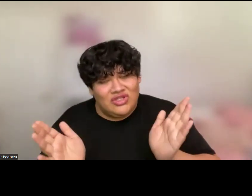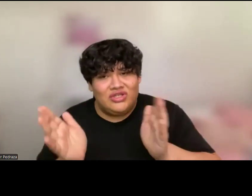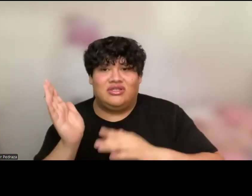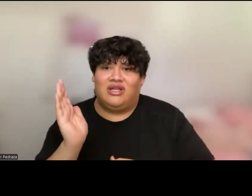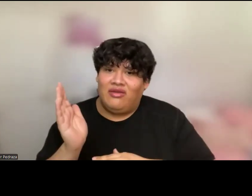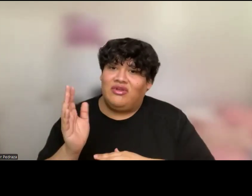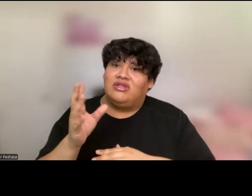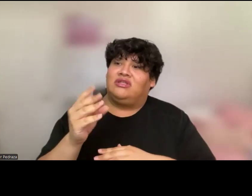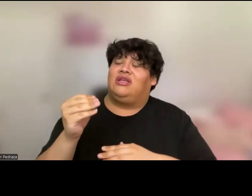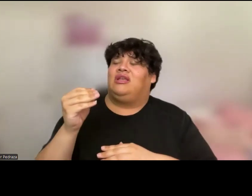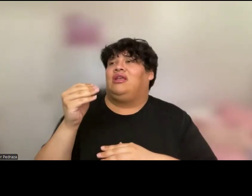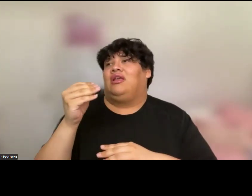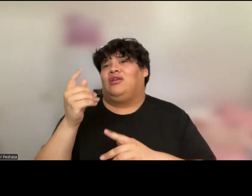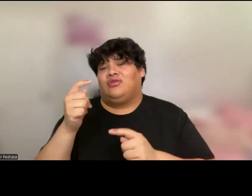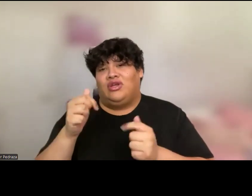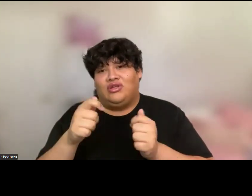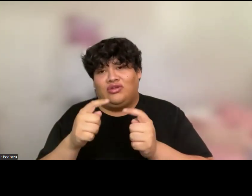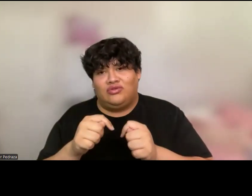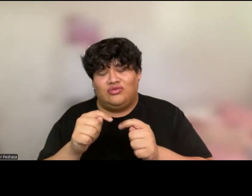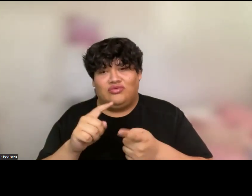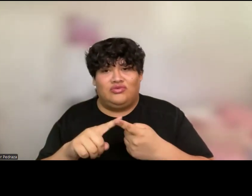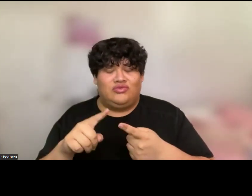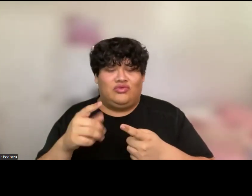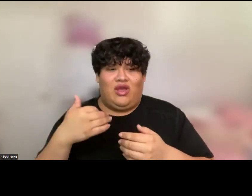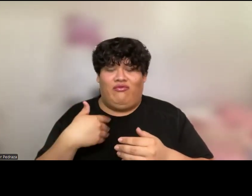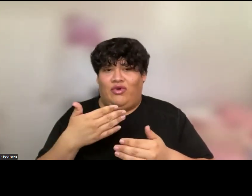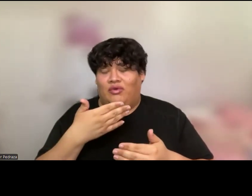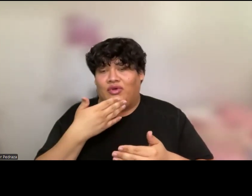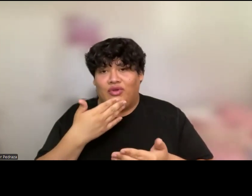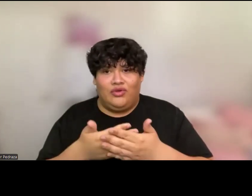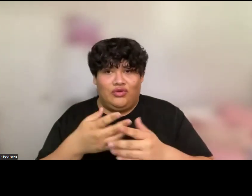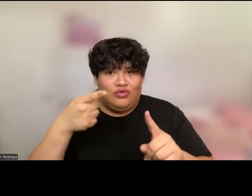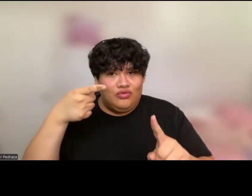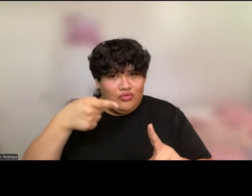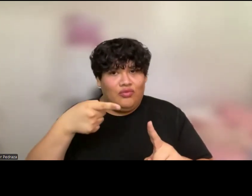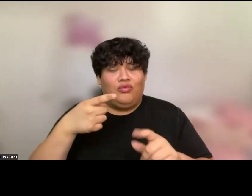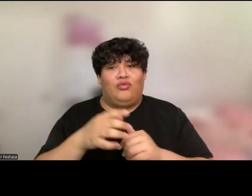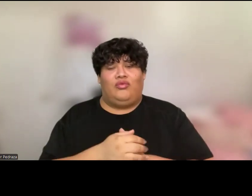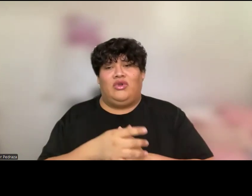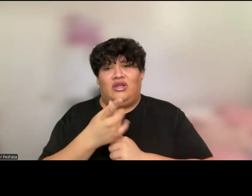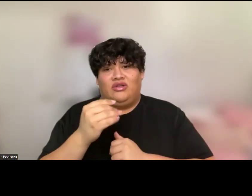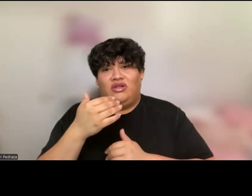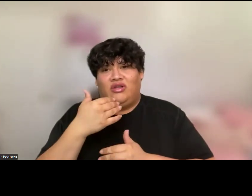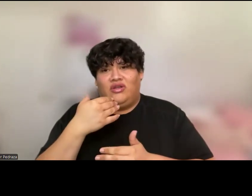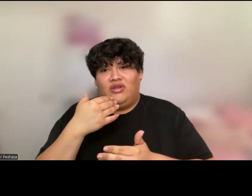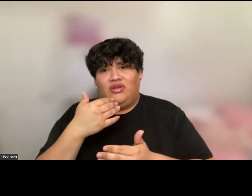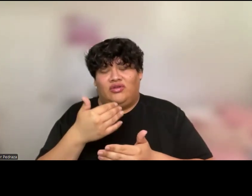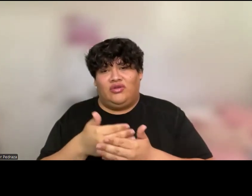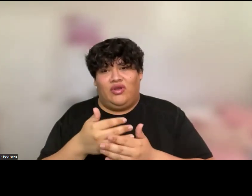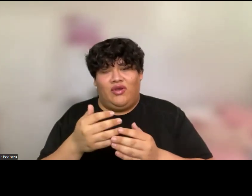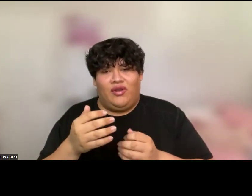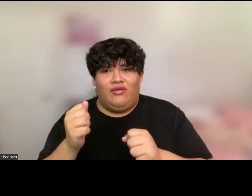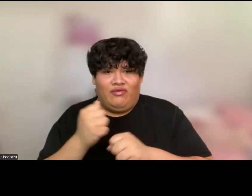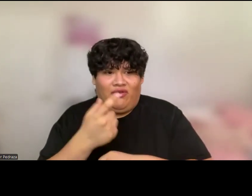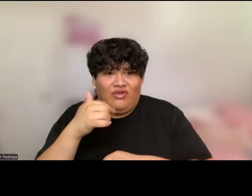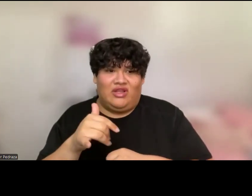in coordination and be part of this greater goal of preventing and combating elder justice. I didn't fully understand the State